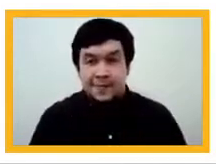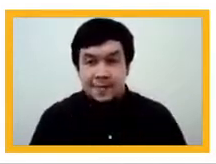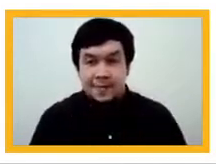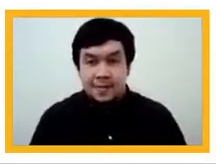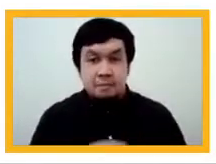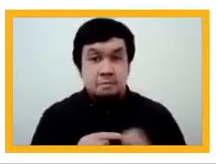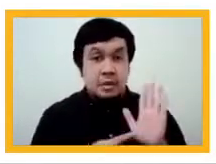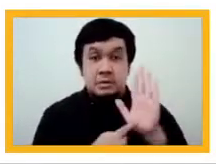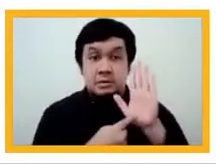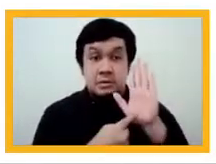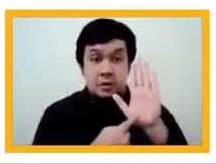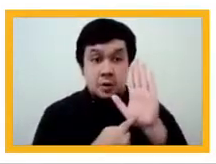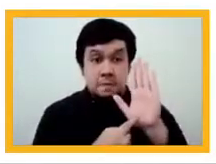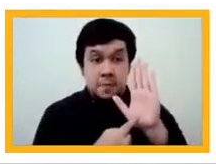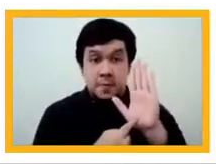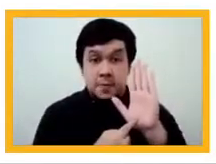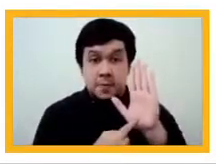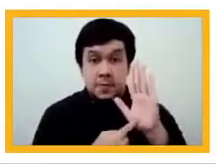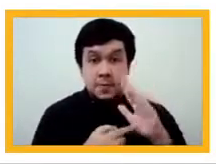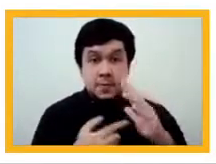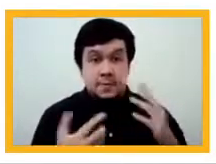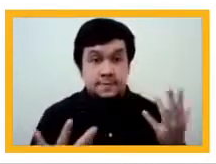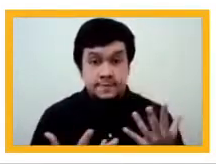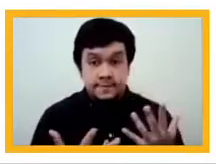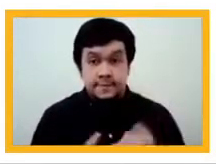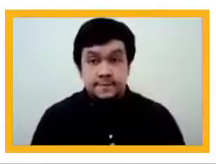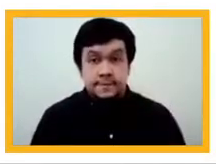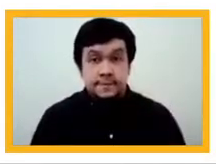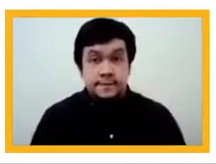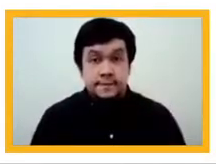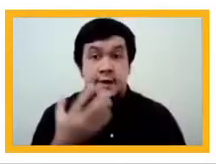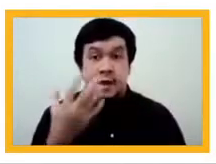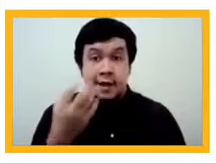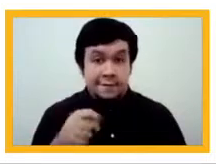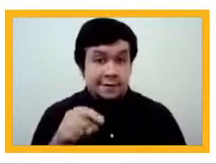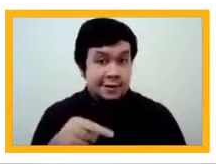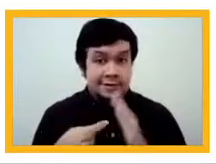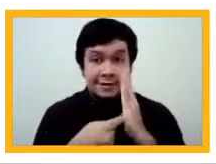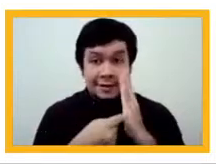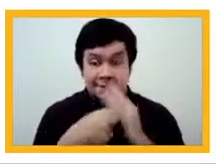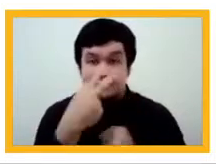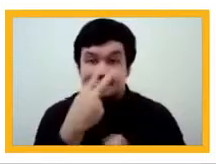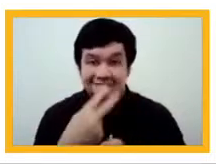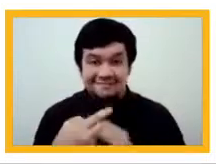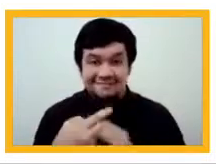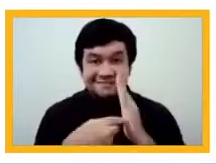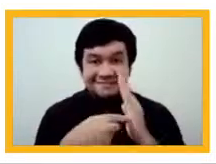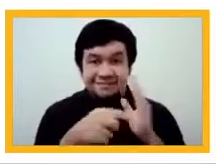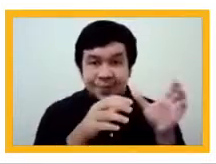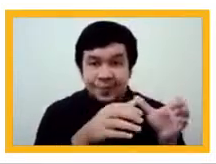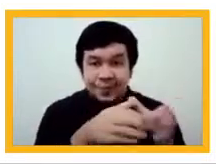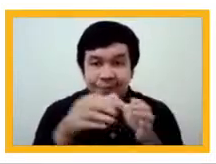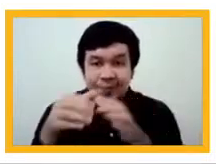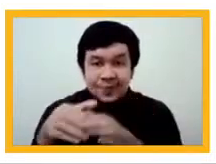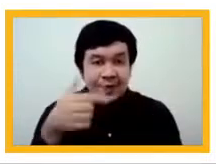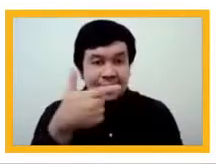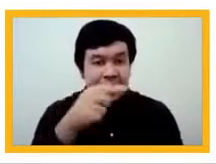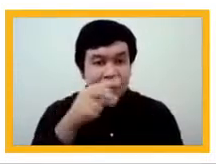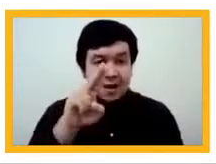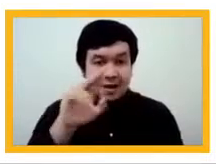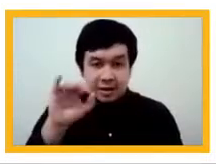good examples of countries which are already building something like technology guilds, higher capacities, the special cognitive